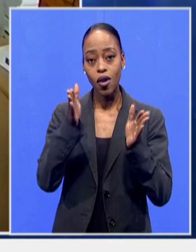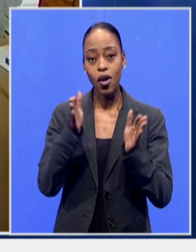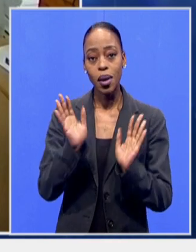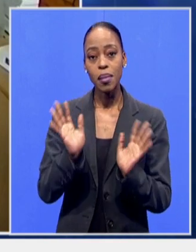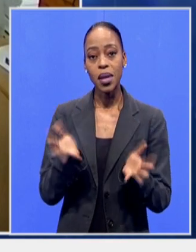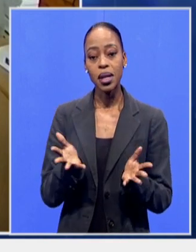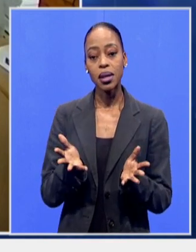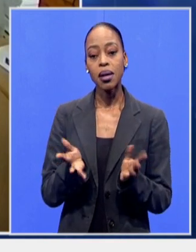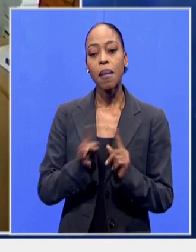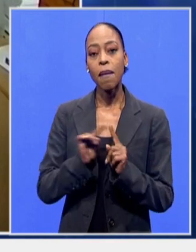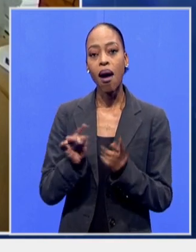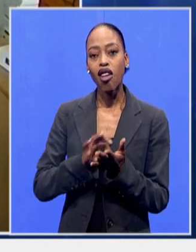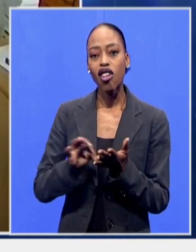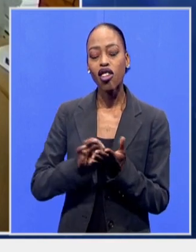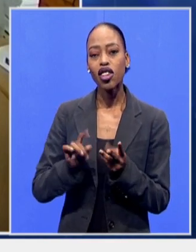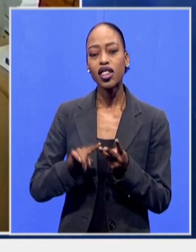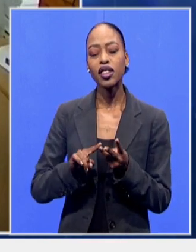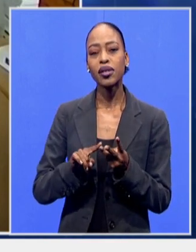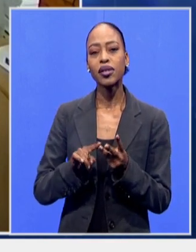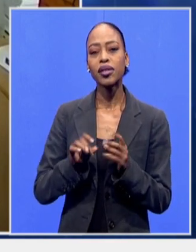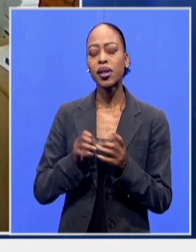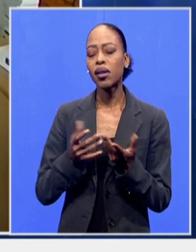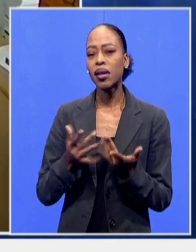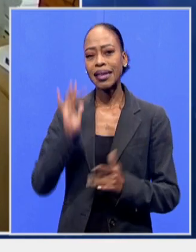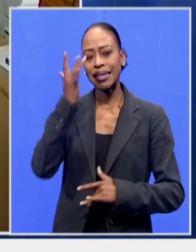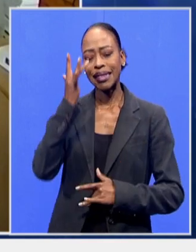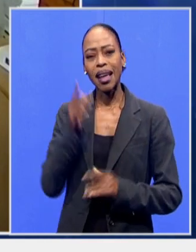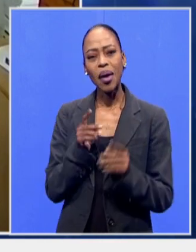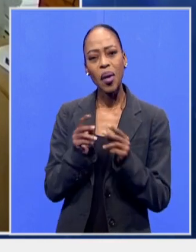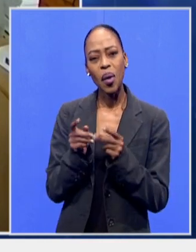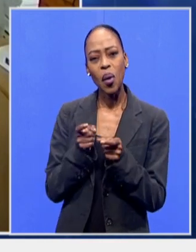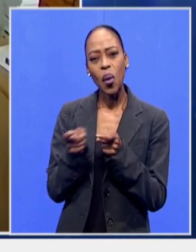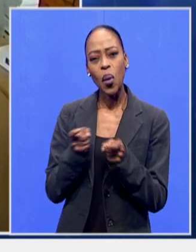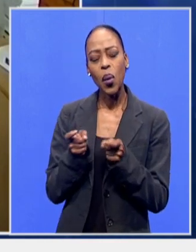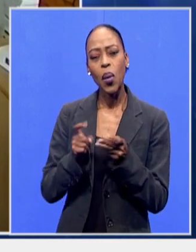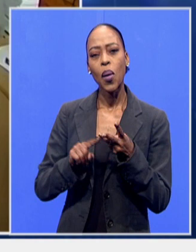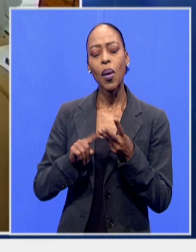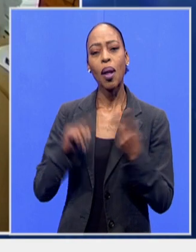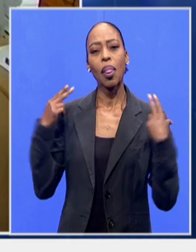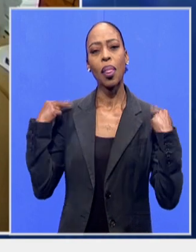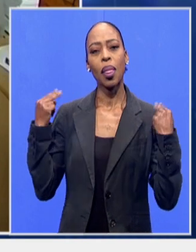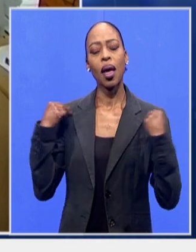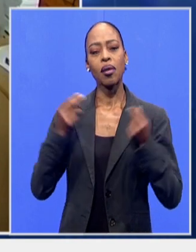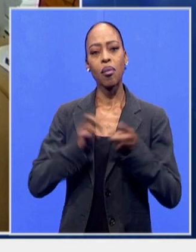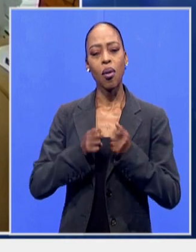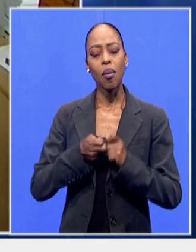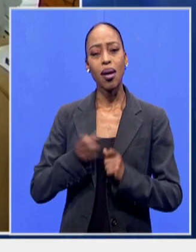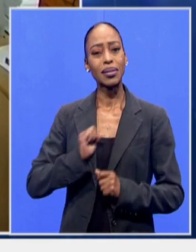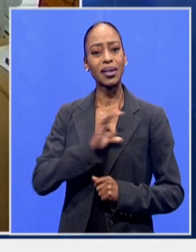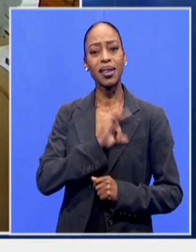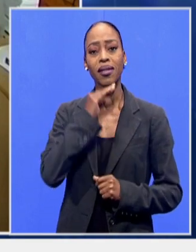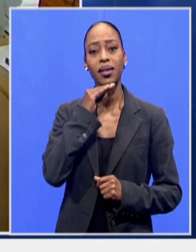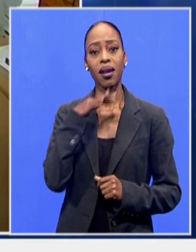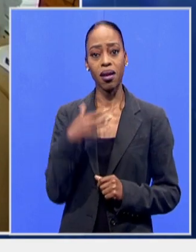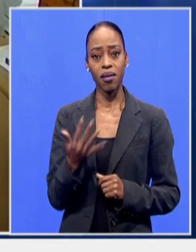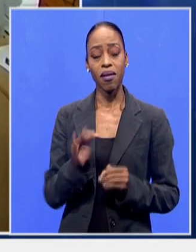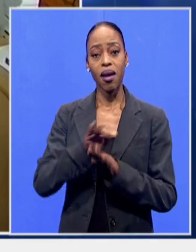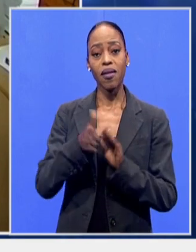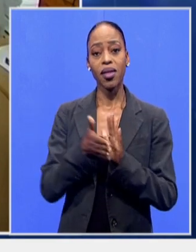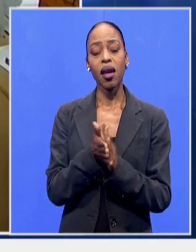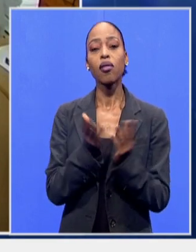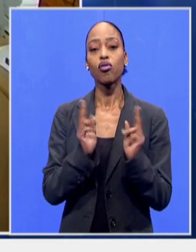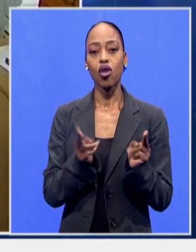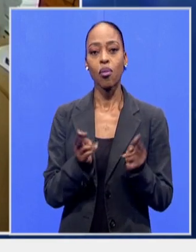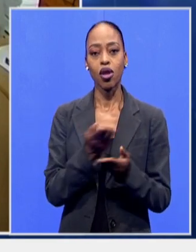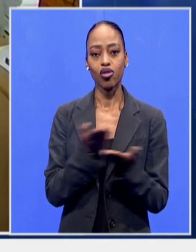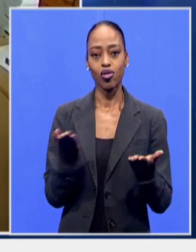was the cleanliness, the infection control, the sort of the nursing problems, supply chain problems. All of those things are pretty common.